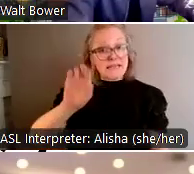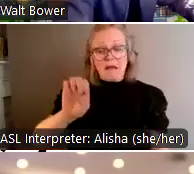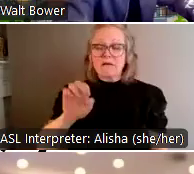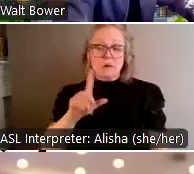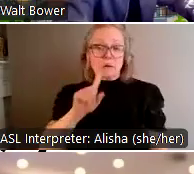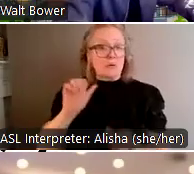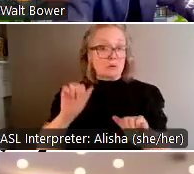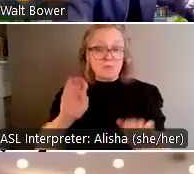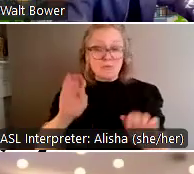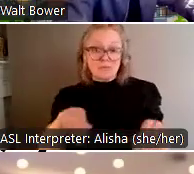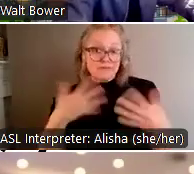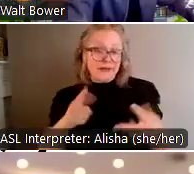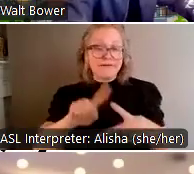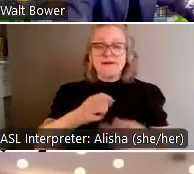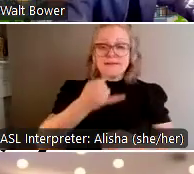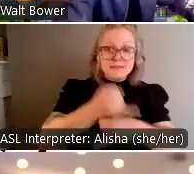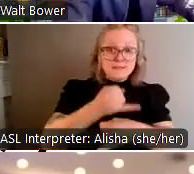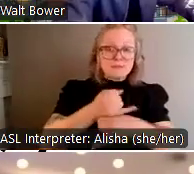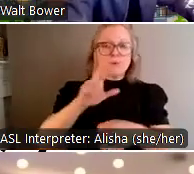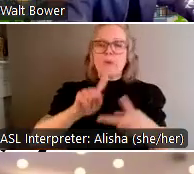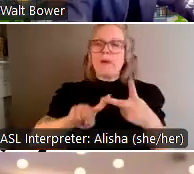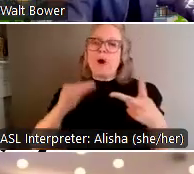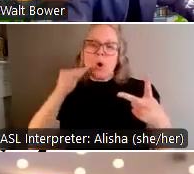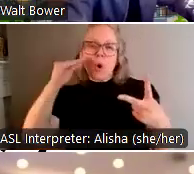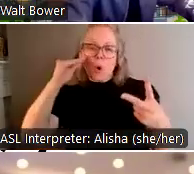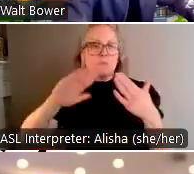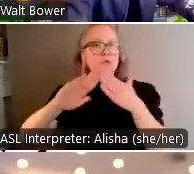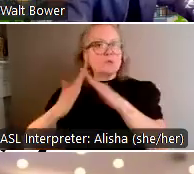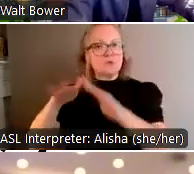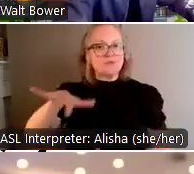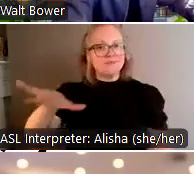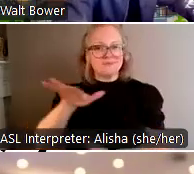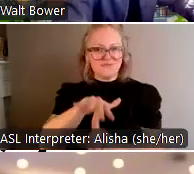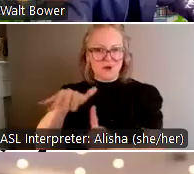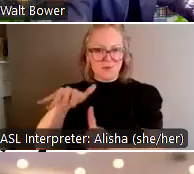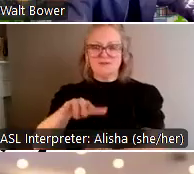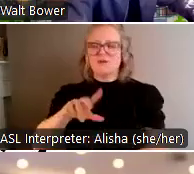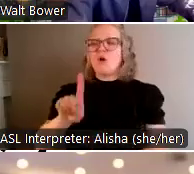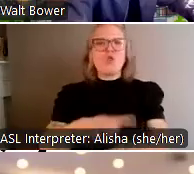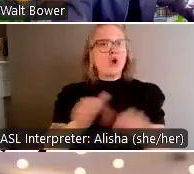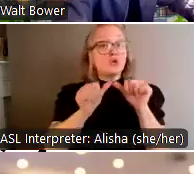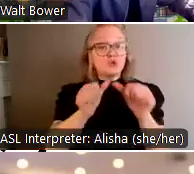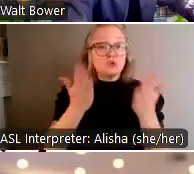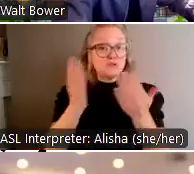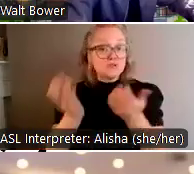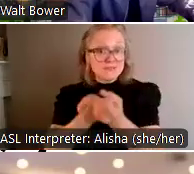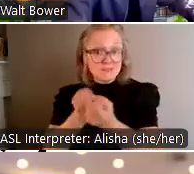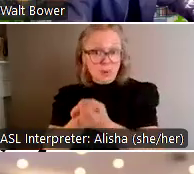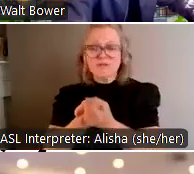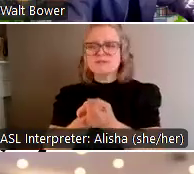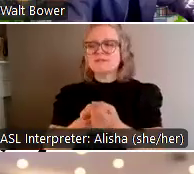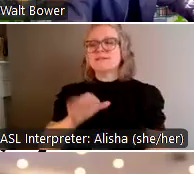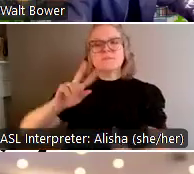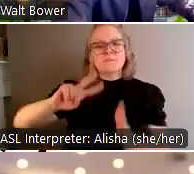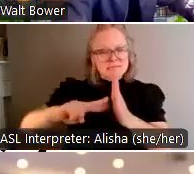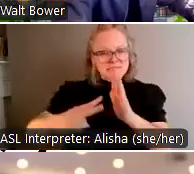in an institutional or a home and community-based setting. Long-term services and supports are those services